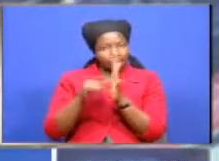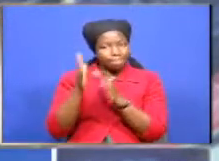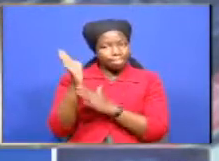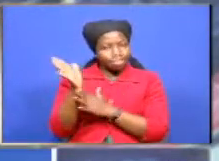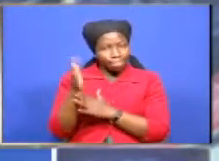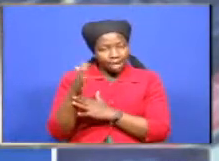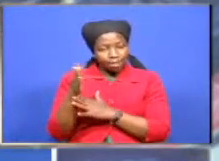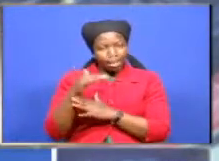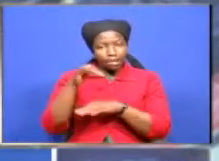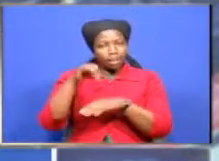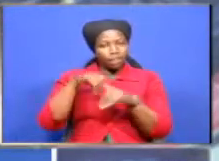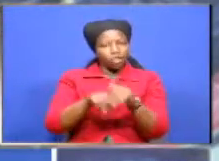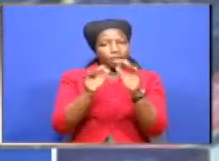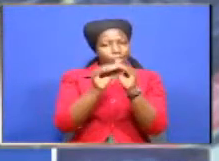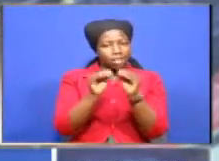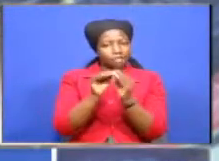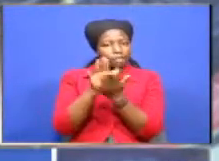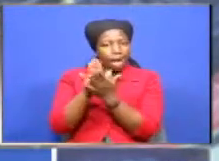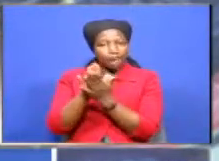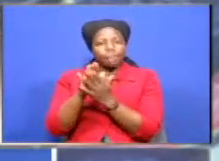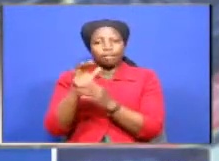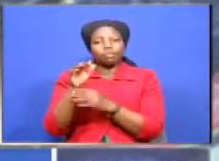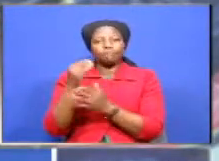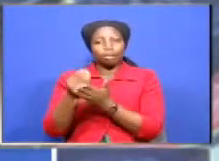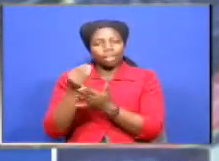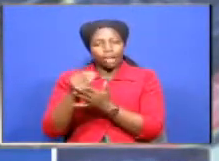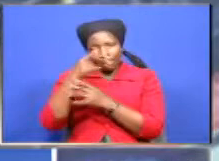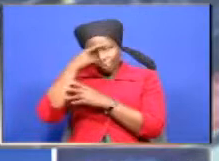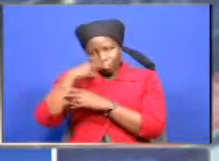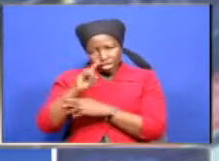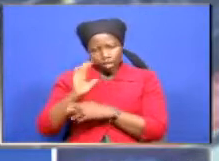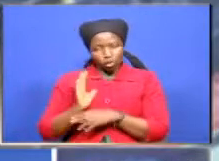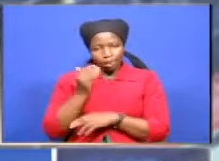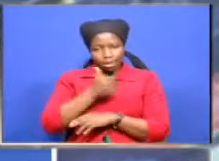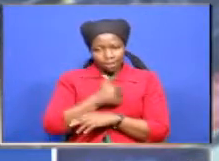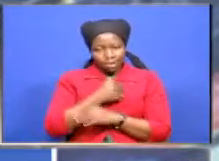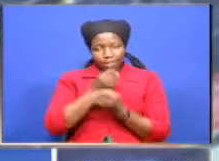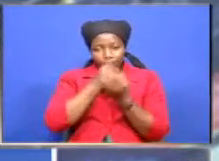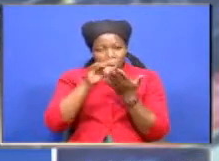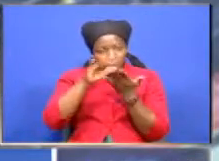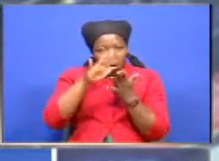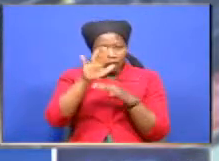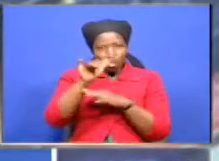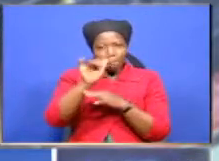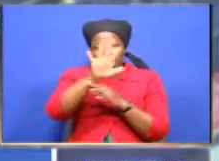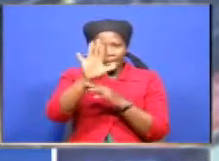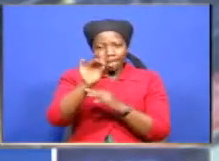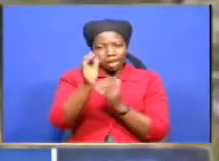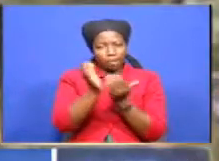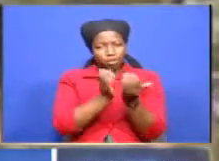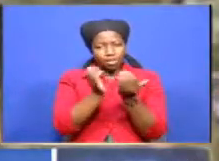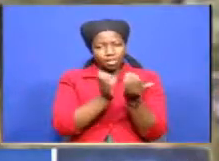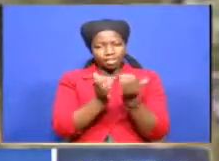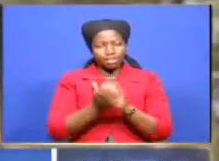of the bank's Monetary Policy Committee. Details of this and other stories in our Africa Business Roundup.